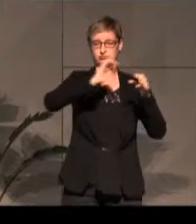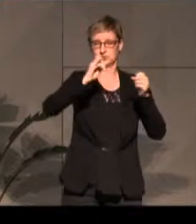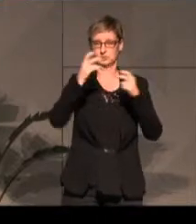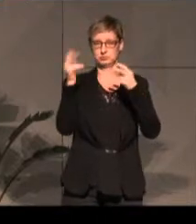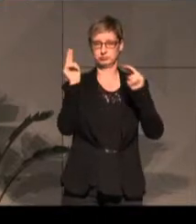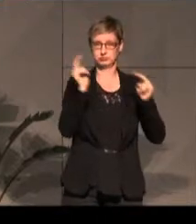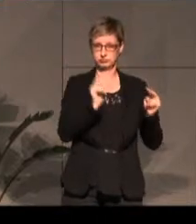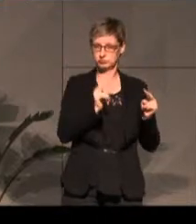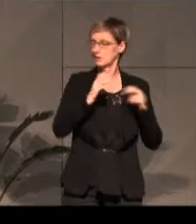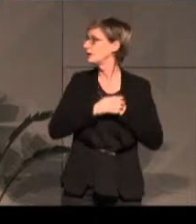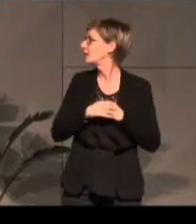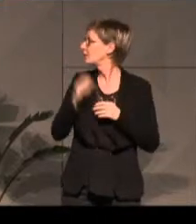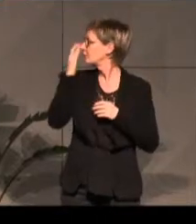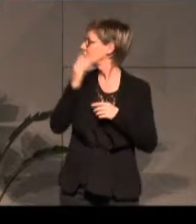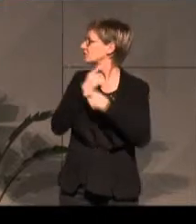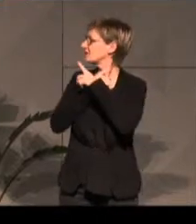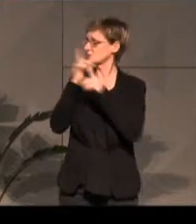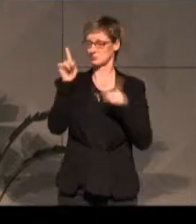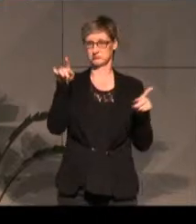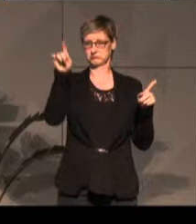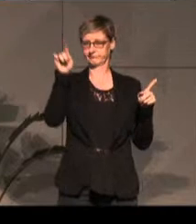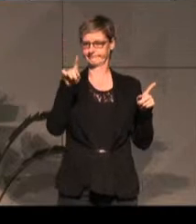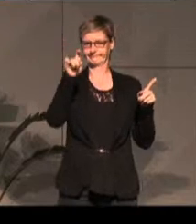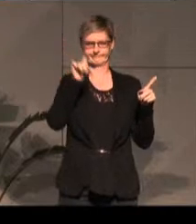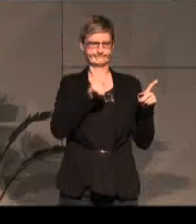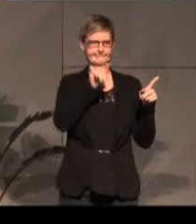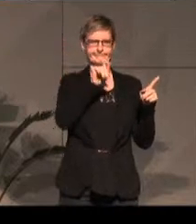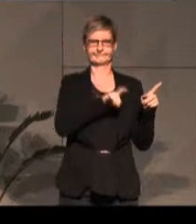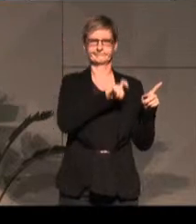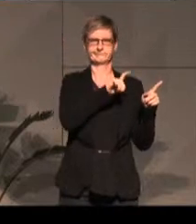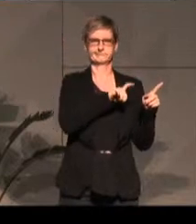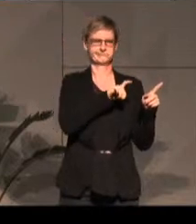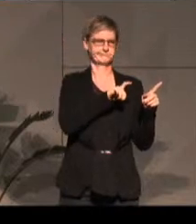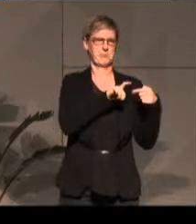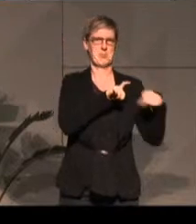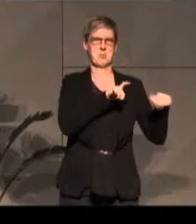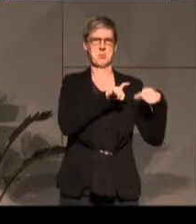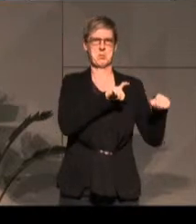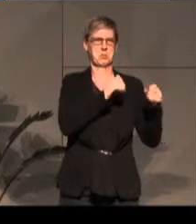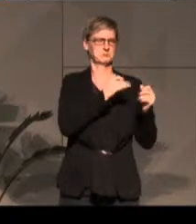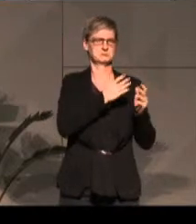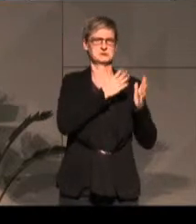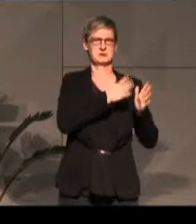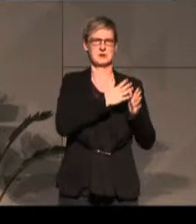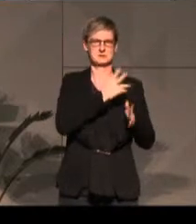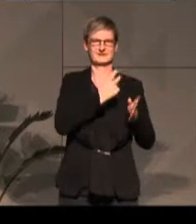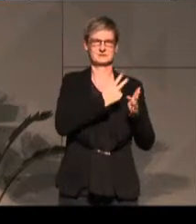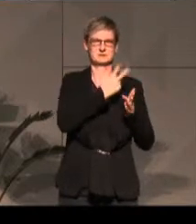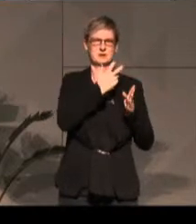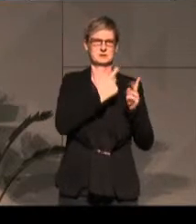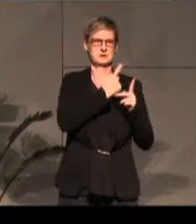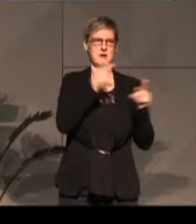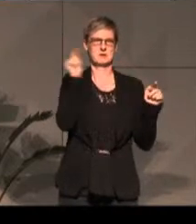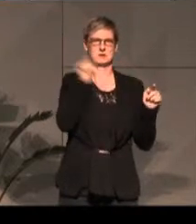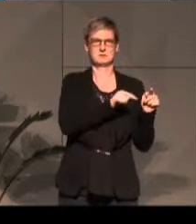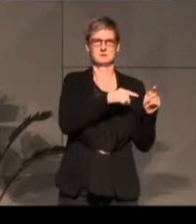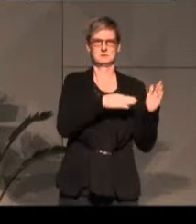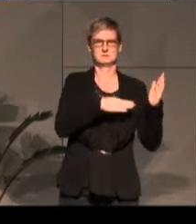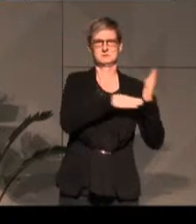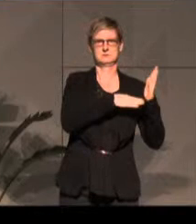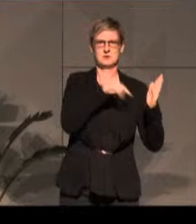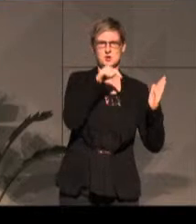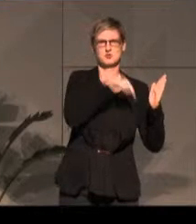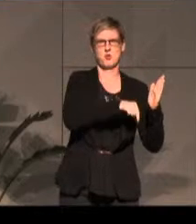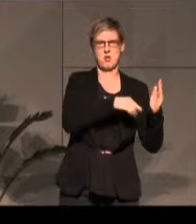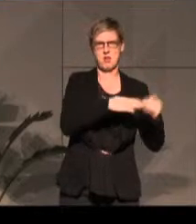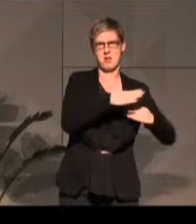withdrawn. We can follow this curve with our eyes. If you want to extend that curve, then it'll take just a couple of decades more until we get